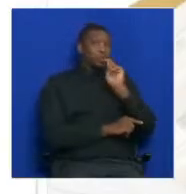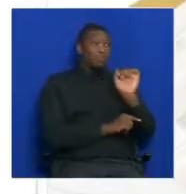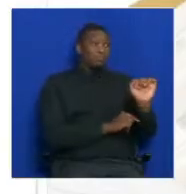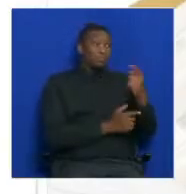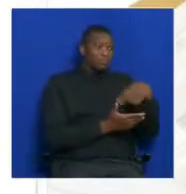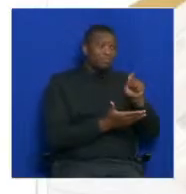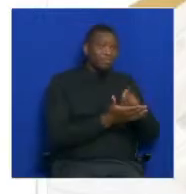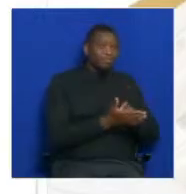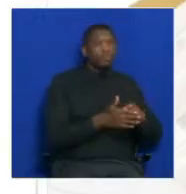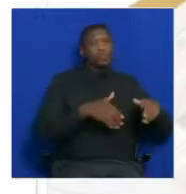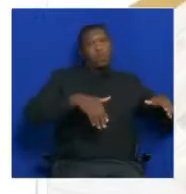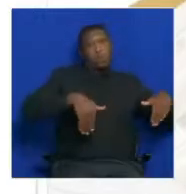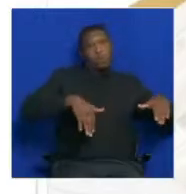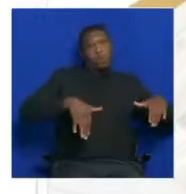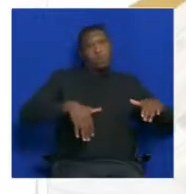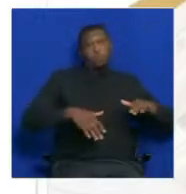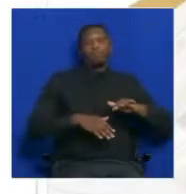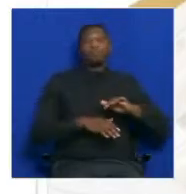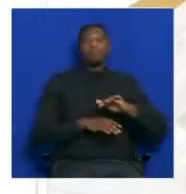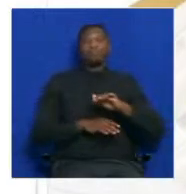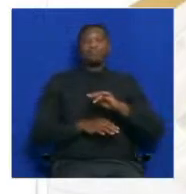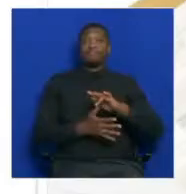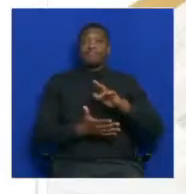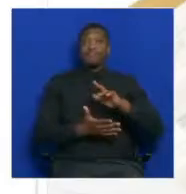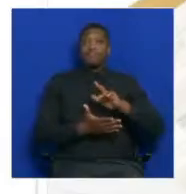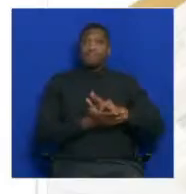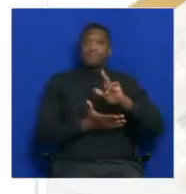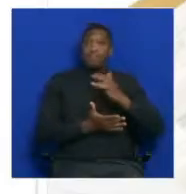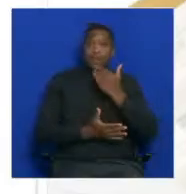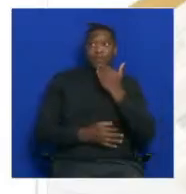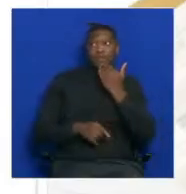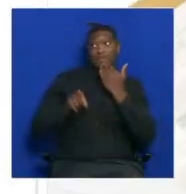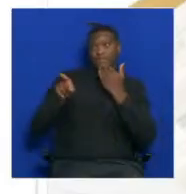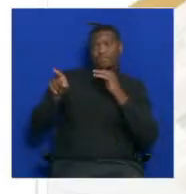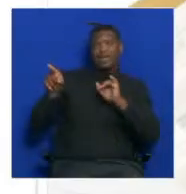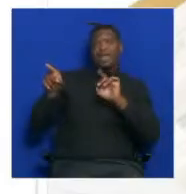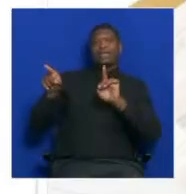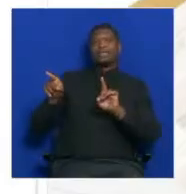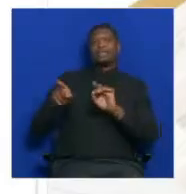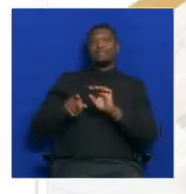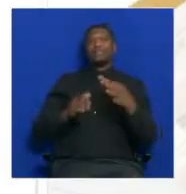ID. Attached marked MS11 is the application for